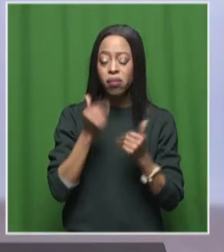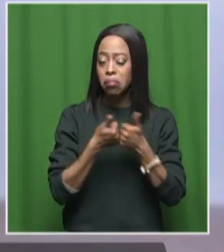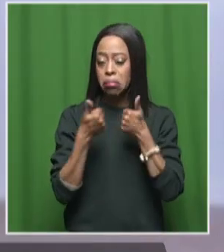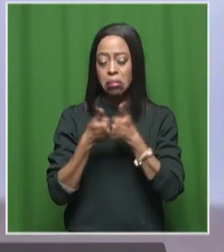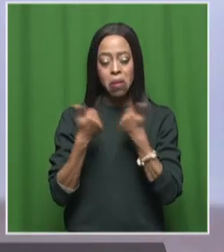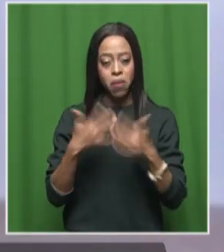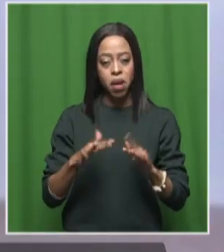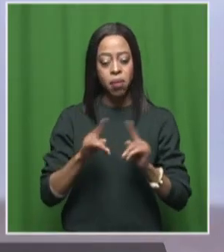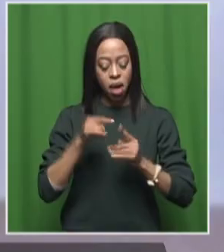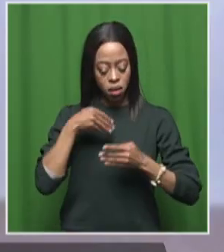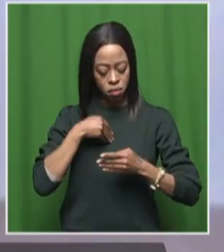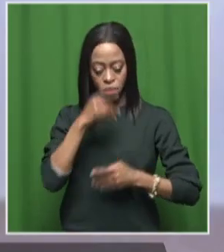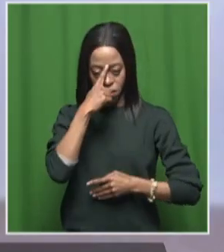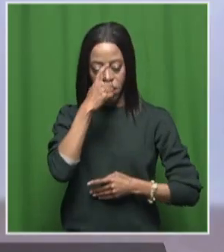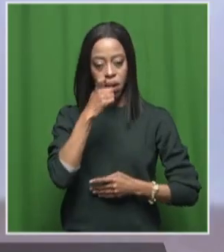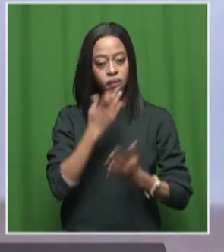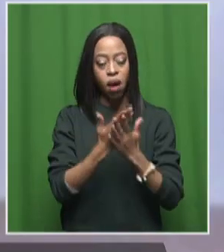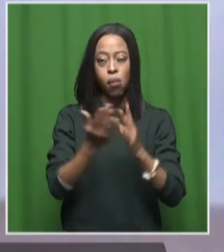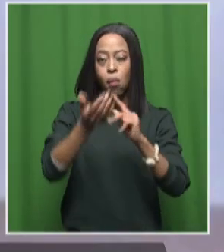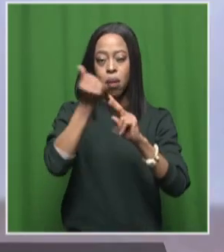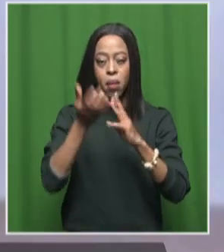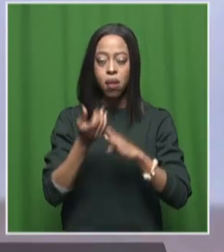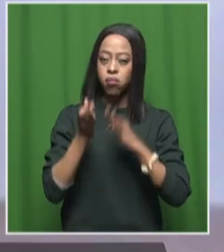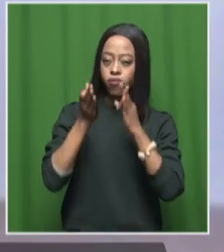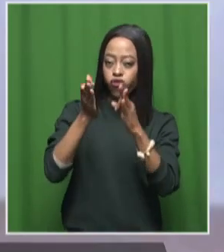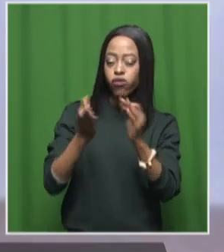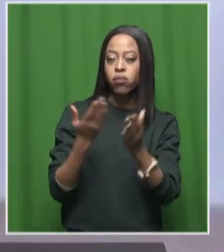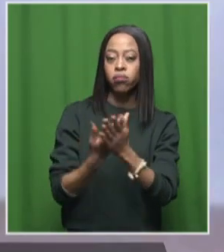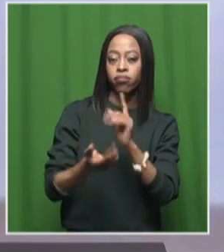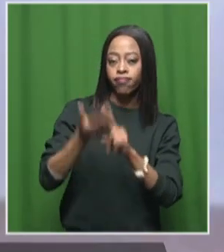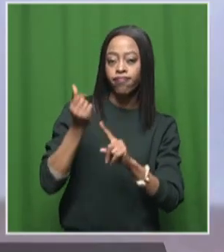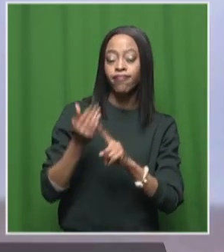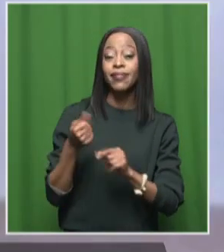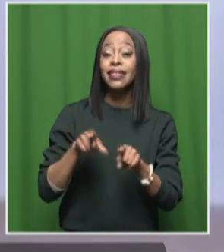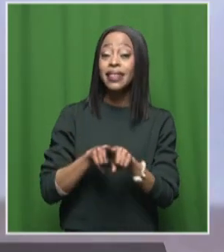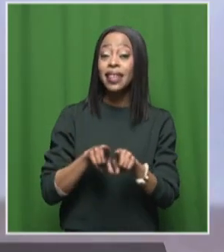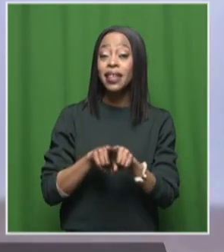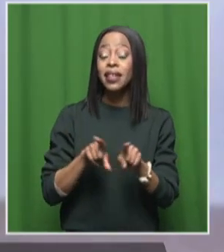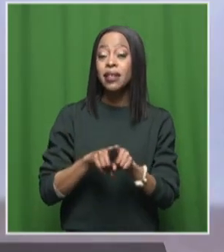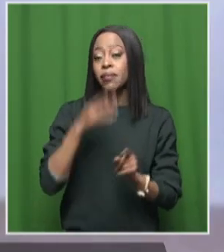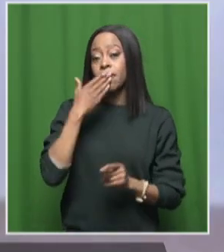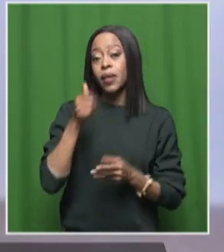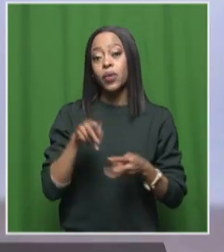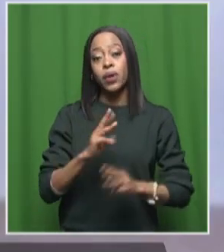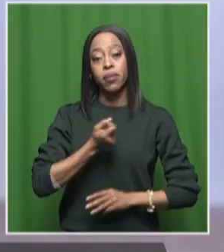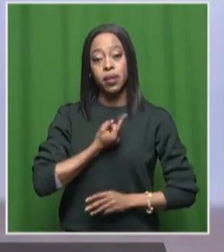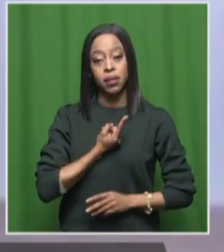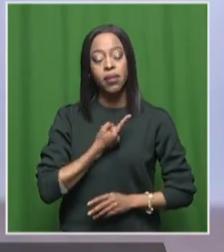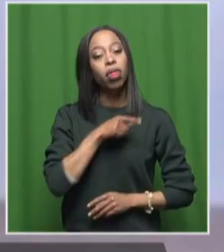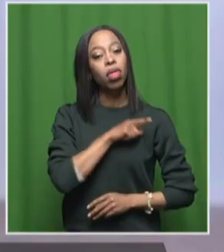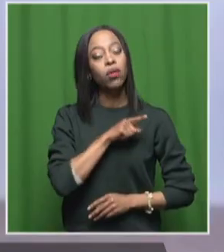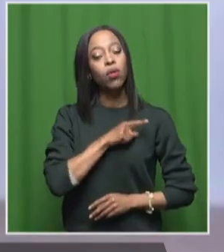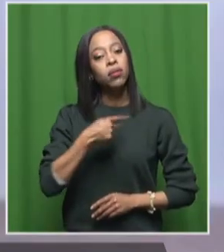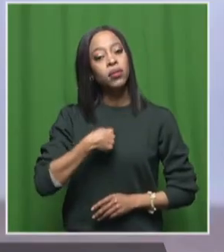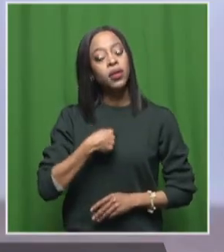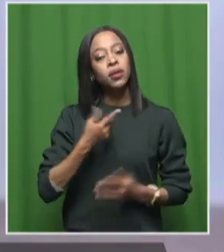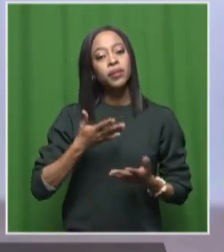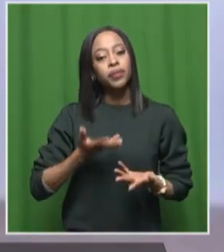in himself, he believed in his future, and he believed in the best version of himself. And that is the reason why I wanted to